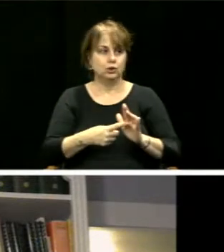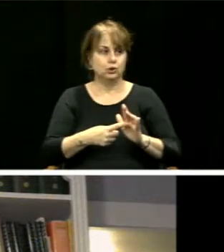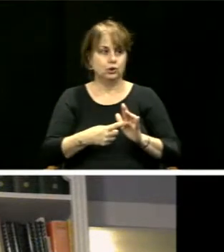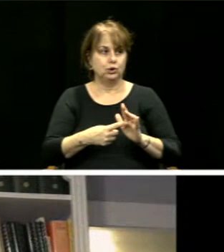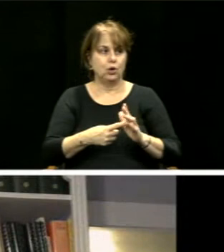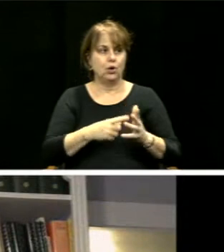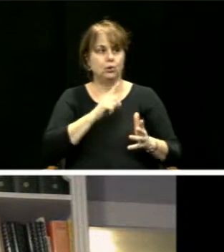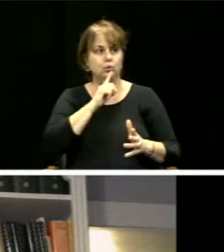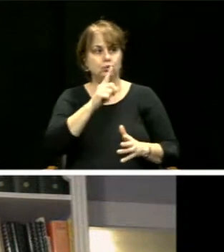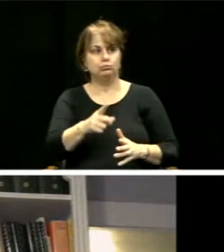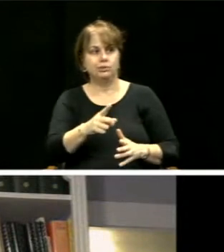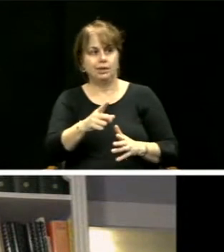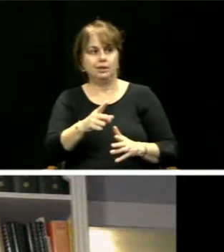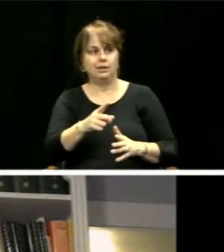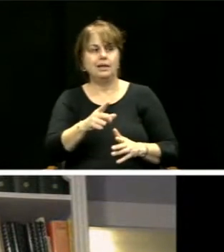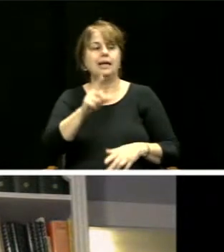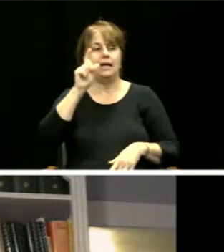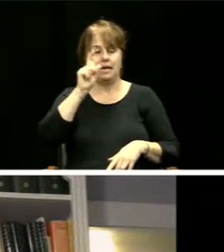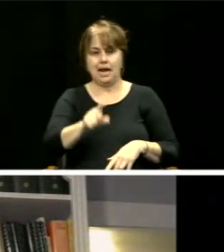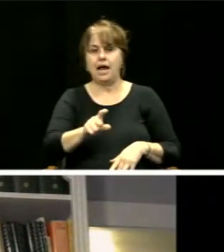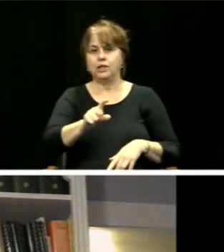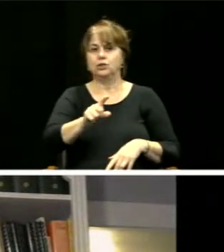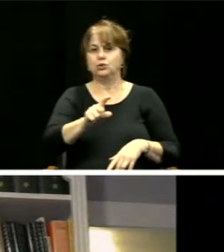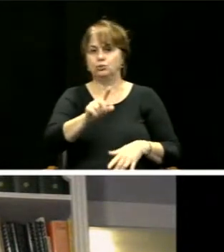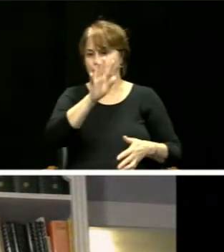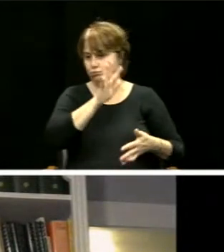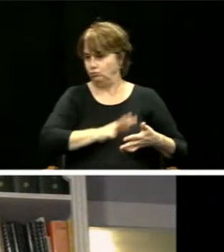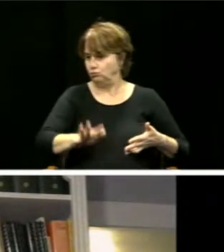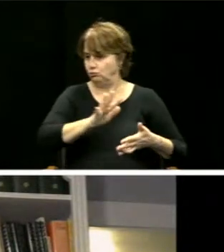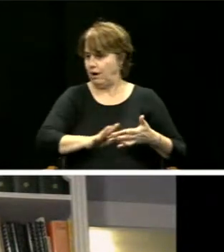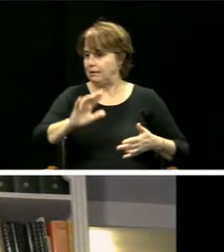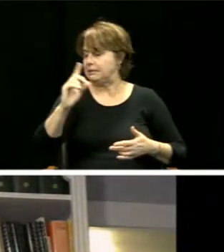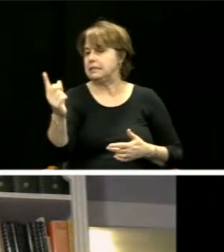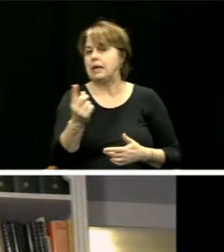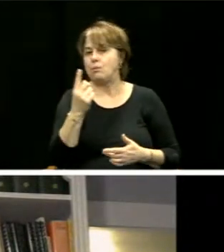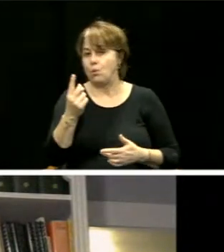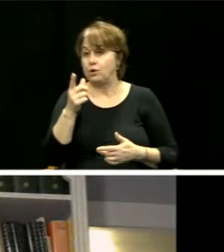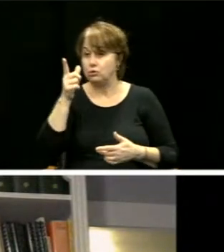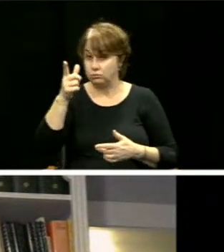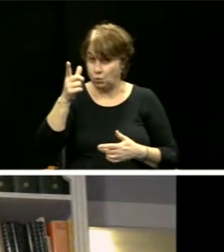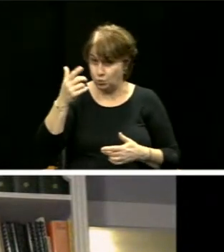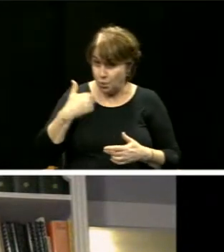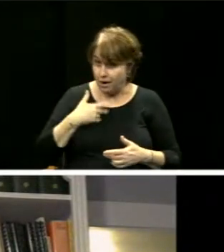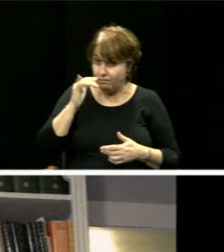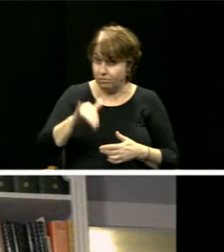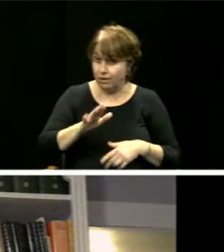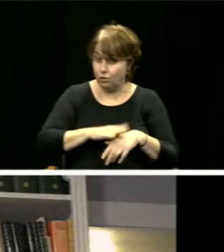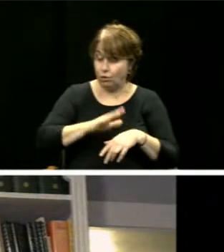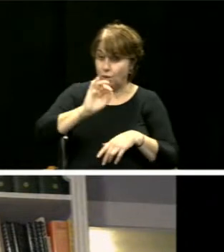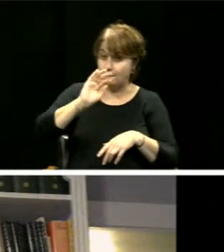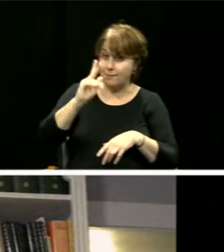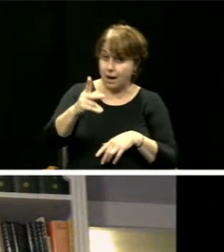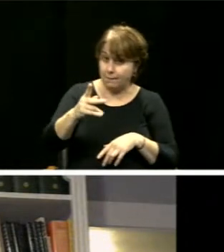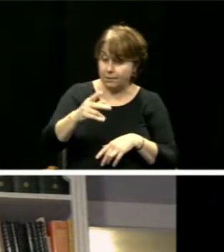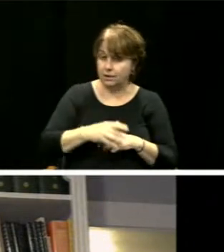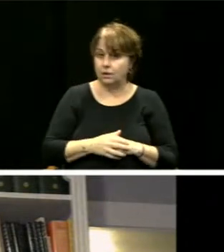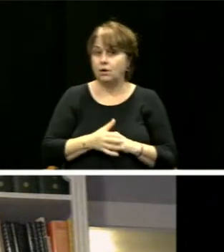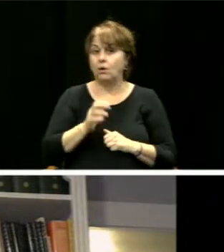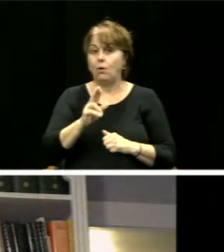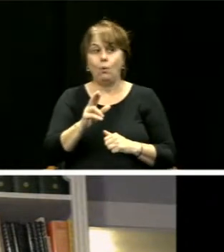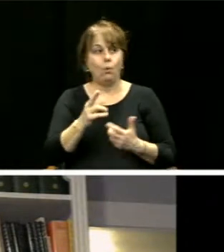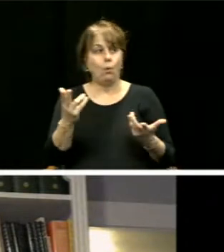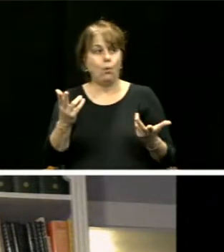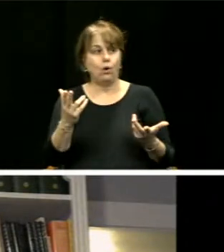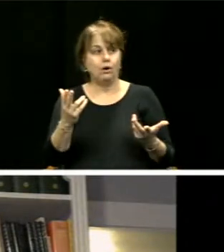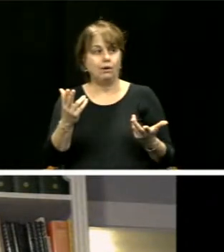French drain. It has to run somewhere. Do you have that on your maps? Or where, and I'm not putting you